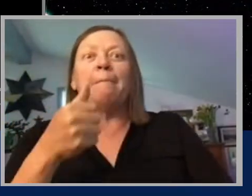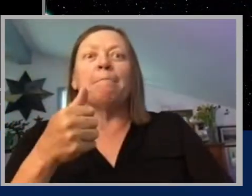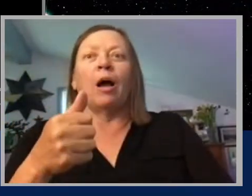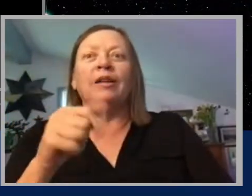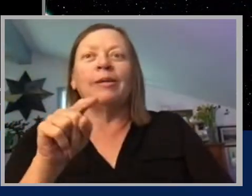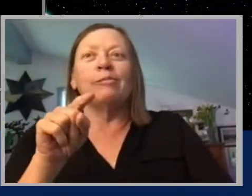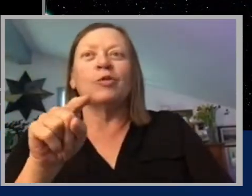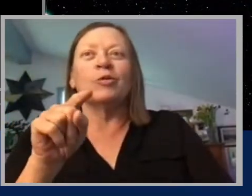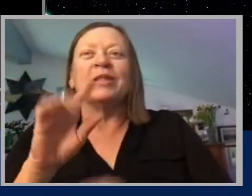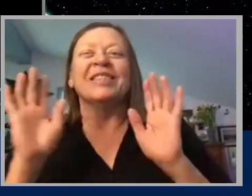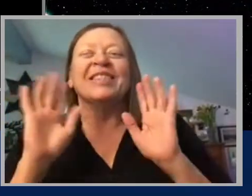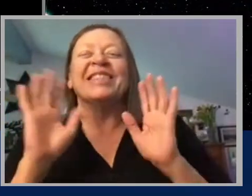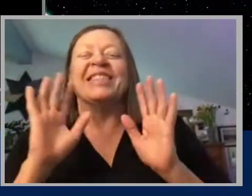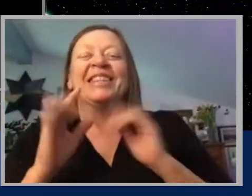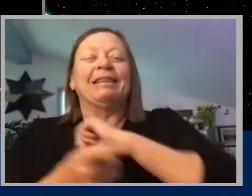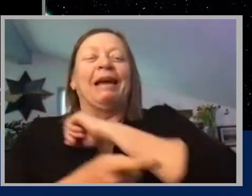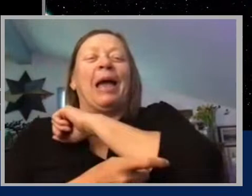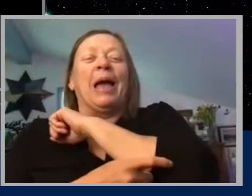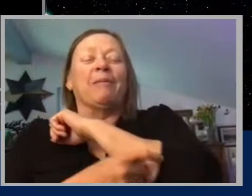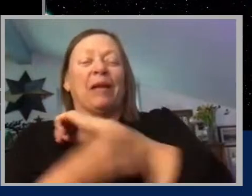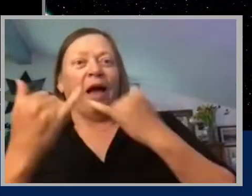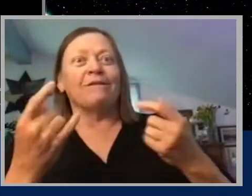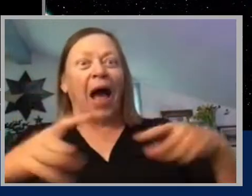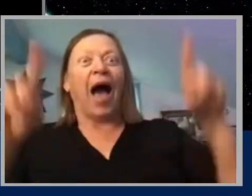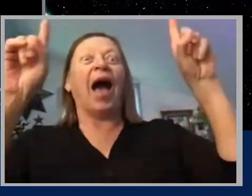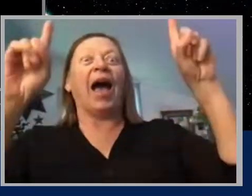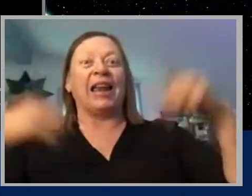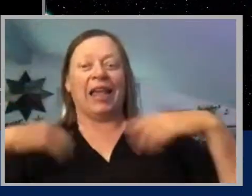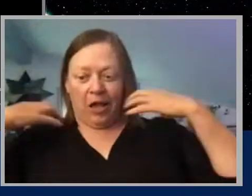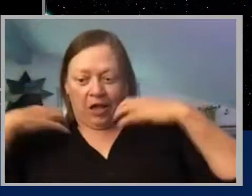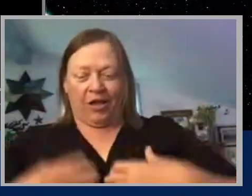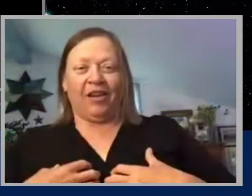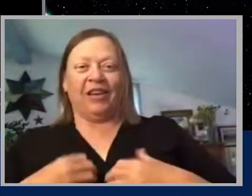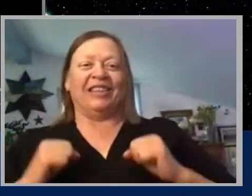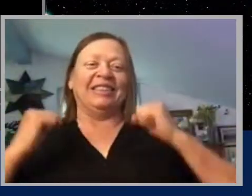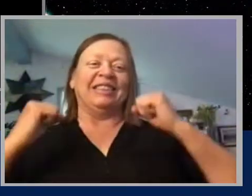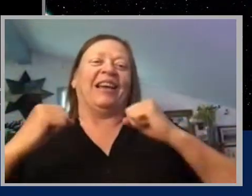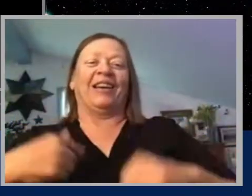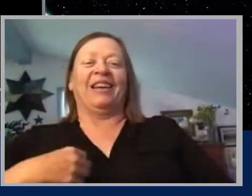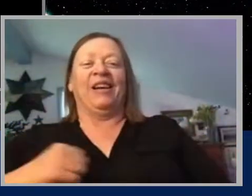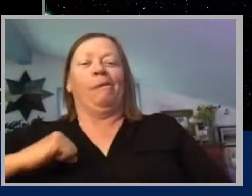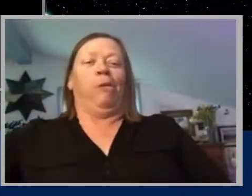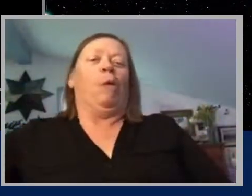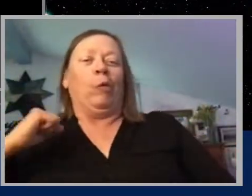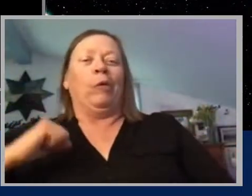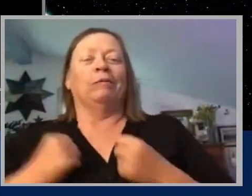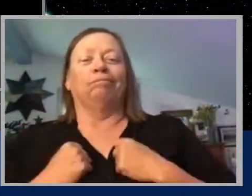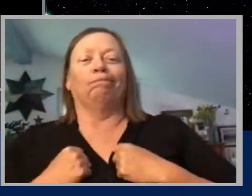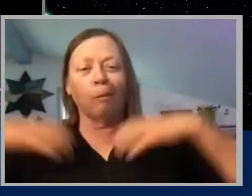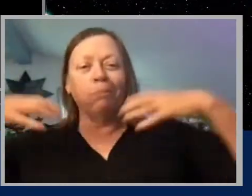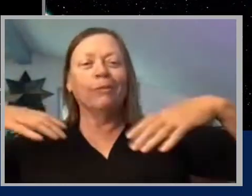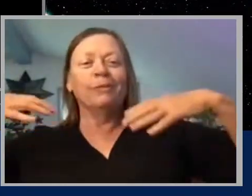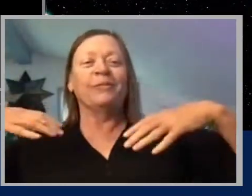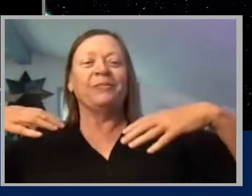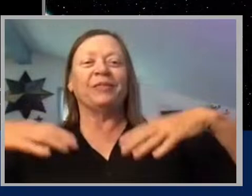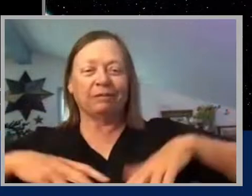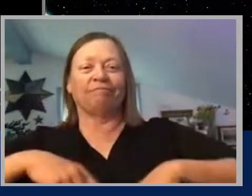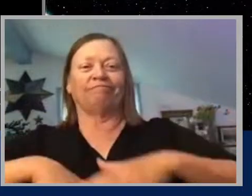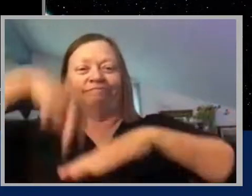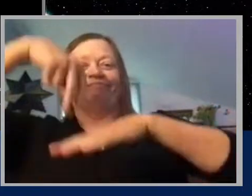to. So this was great because we actually got to press the button or pull the strap and have those life